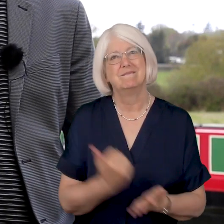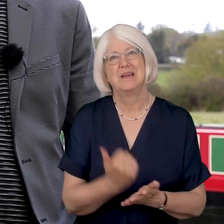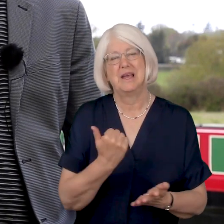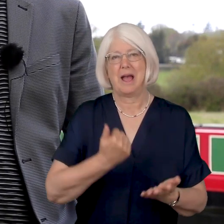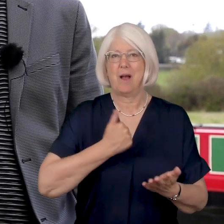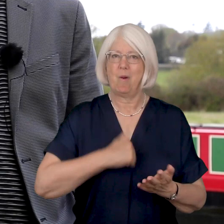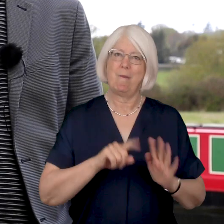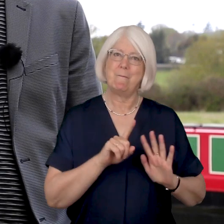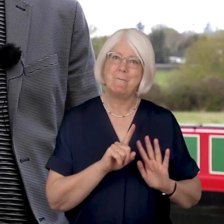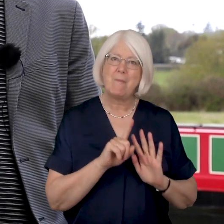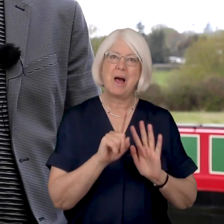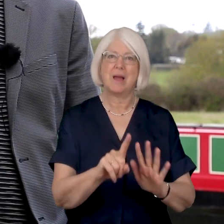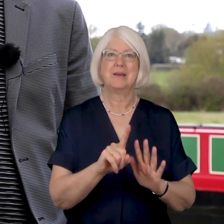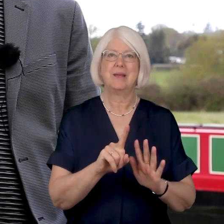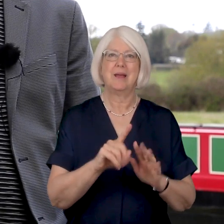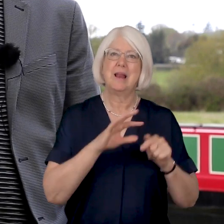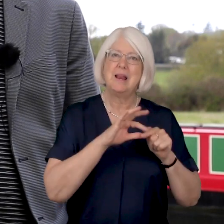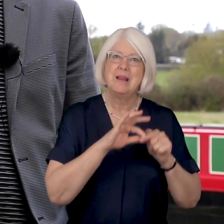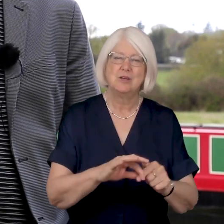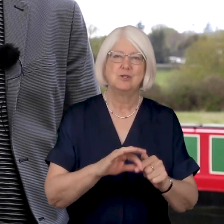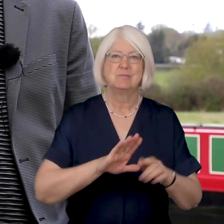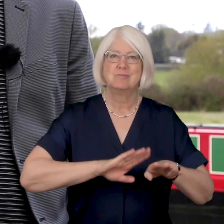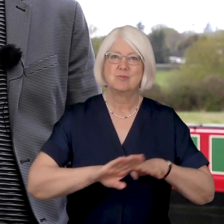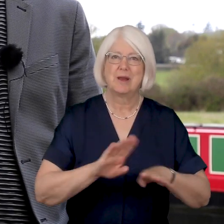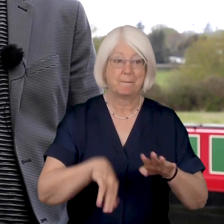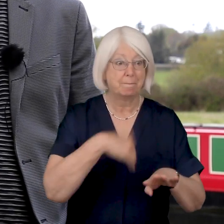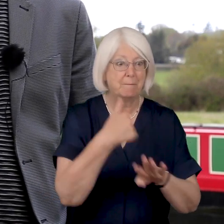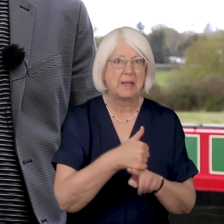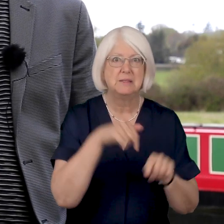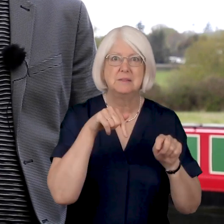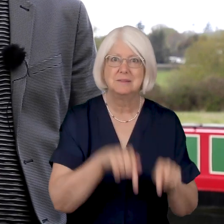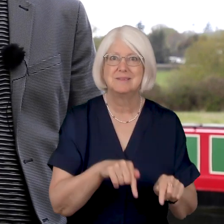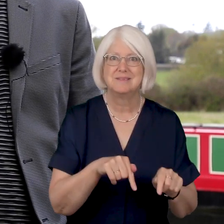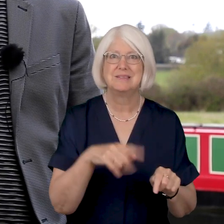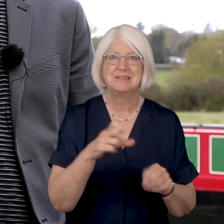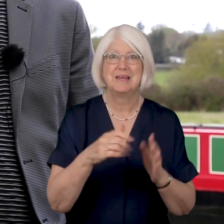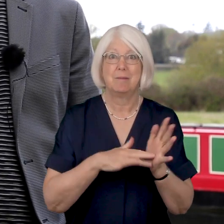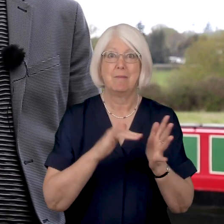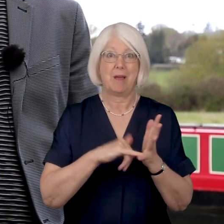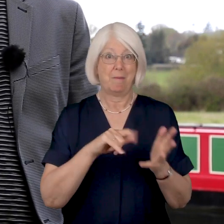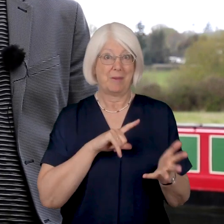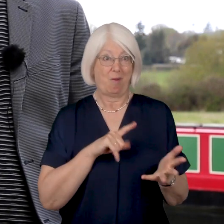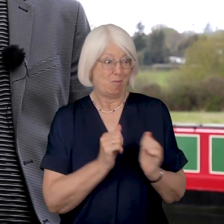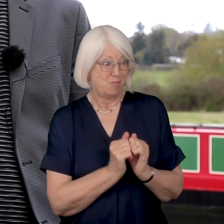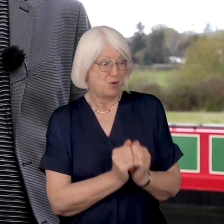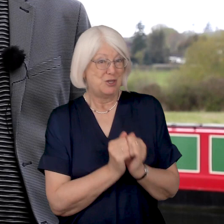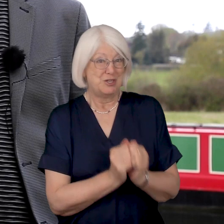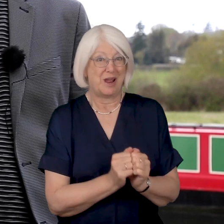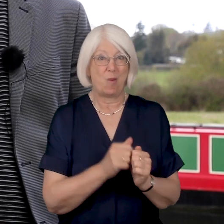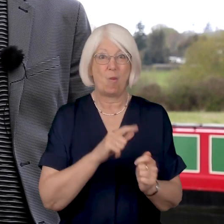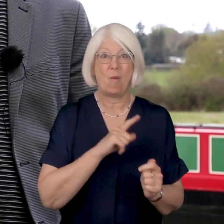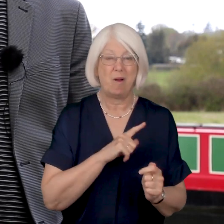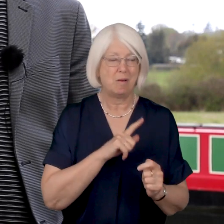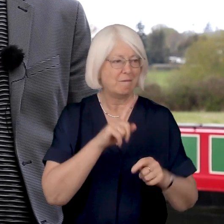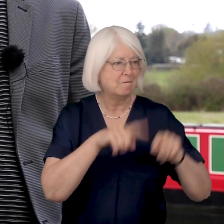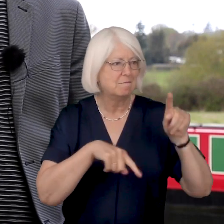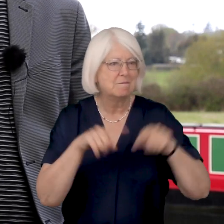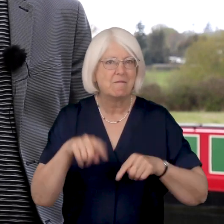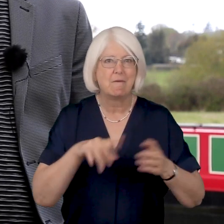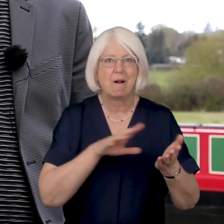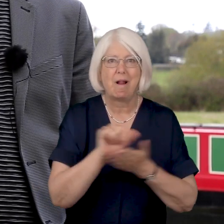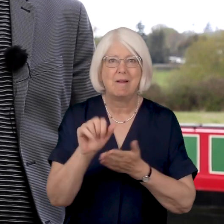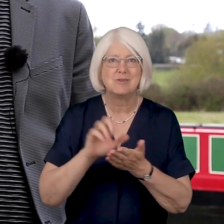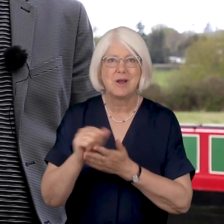Pioneer Leadership Training housed at CMS, based at CMS, because we really appreciate all the cross-cultural insights